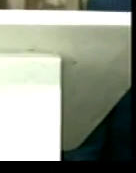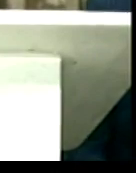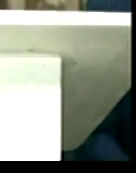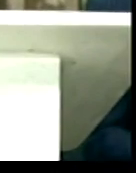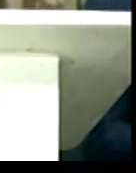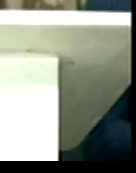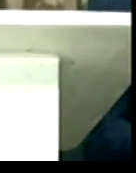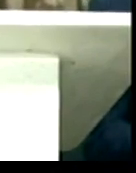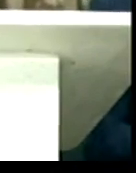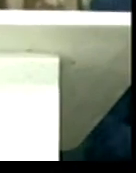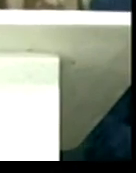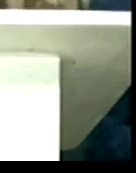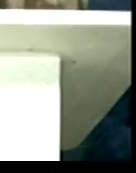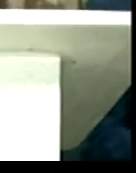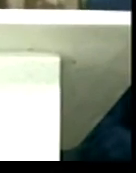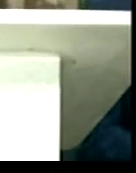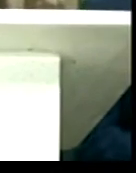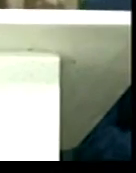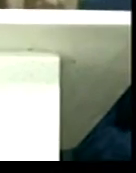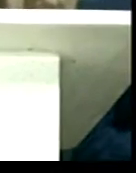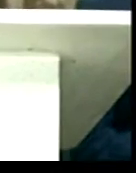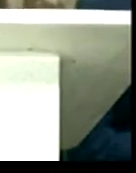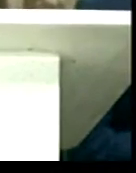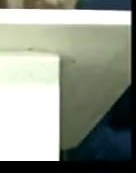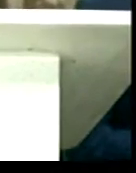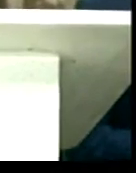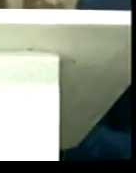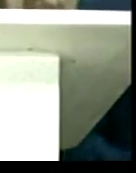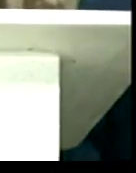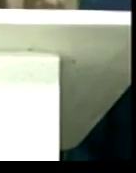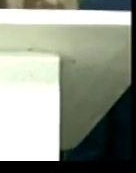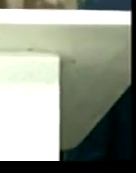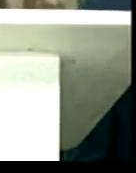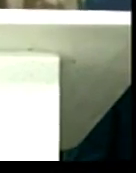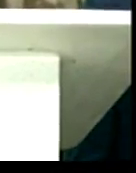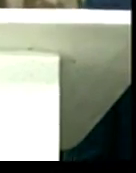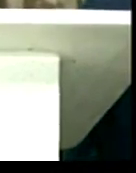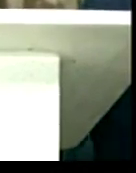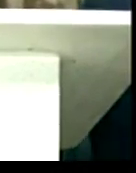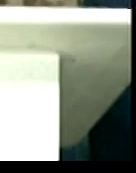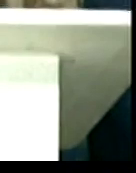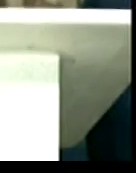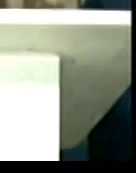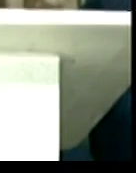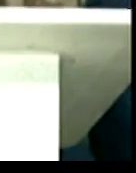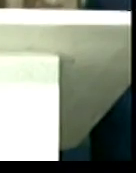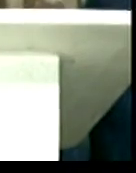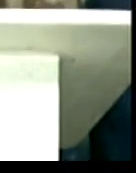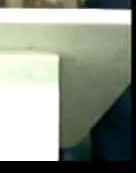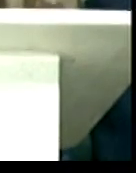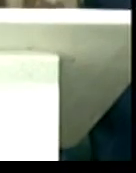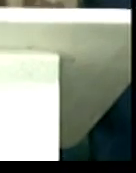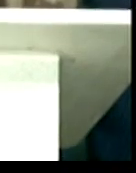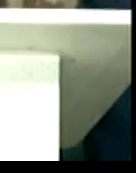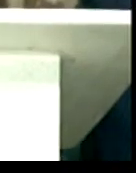the locations, this is the hour to determine what you will receive.